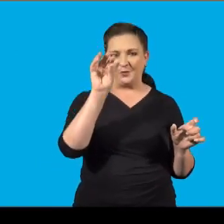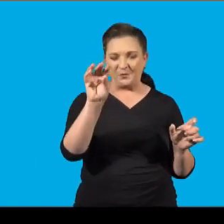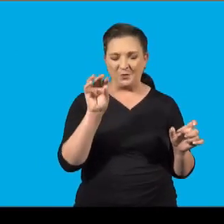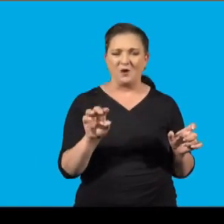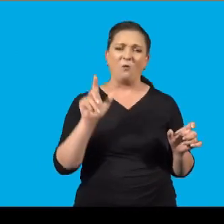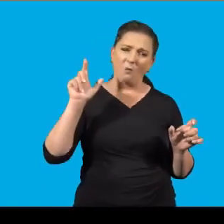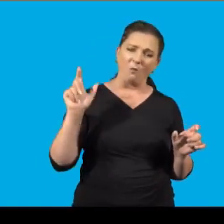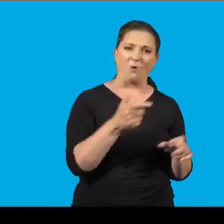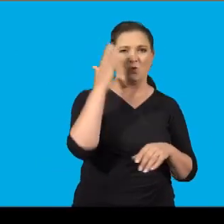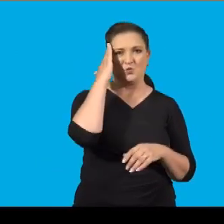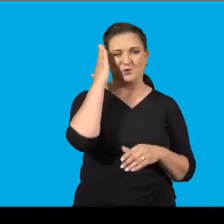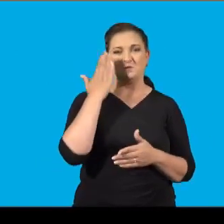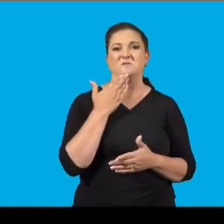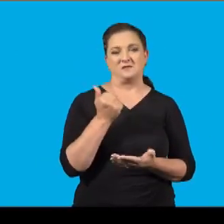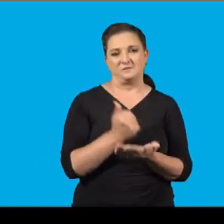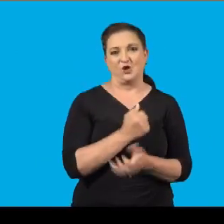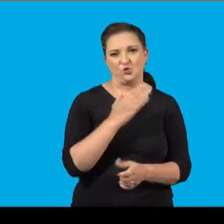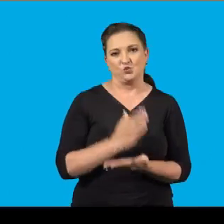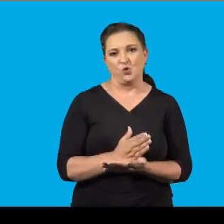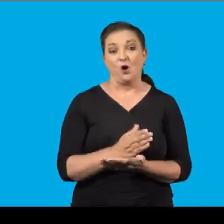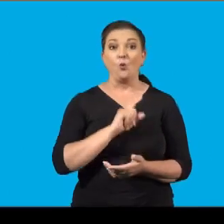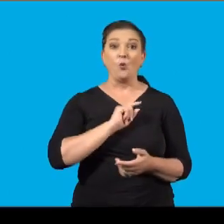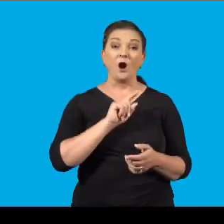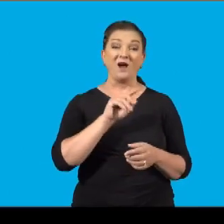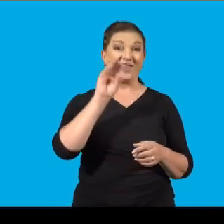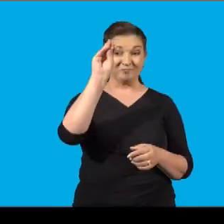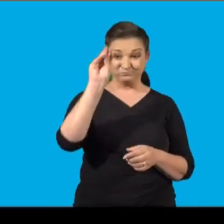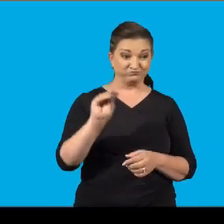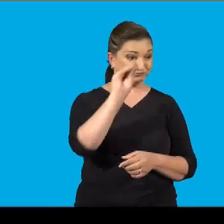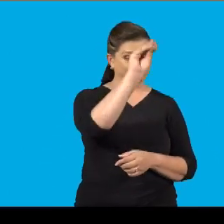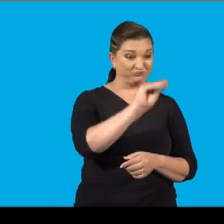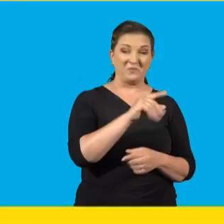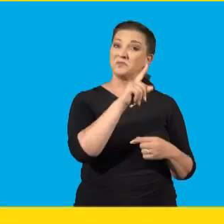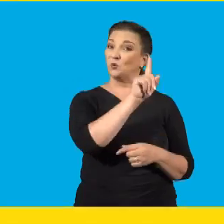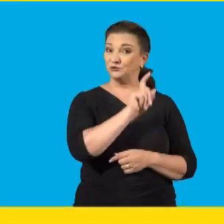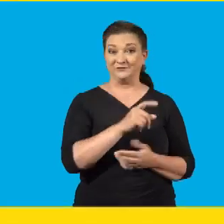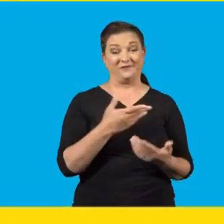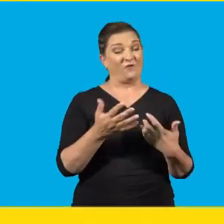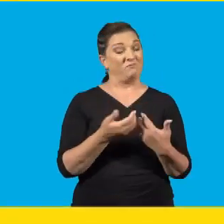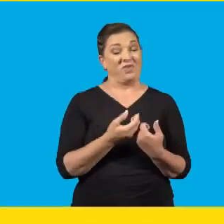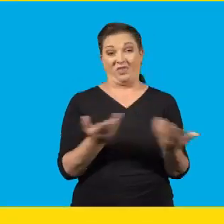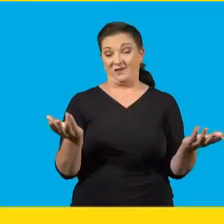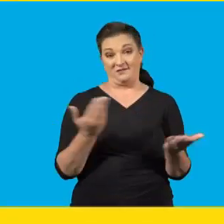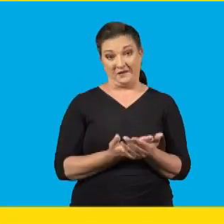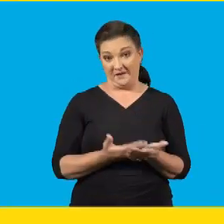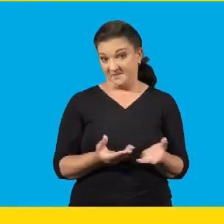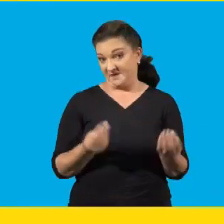sure that you know all of them, because questions in the exam can come from any of